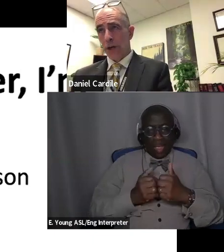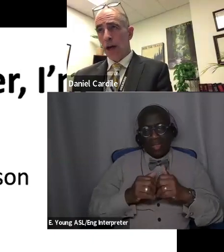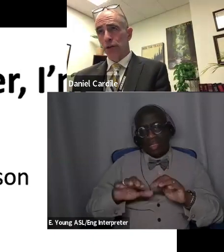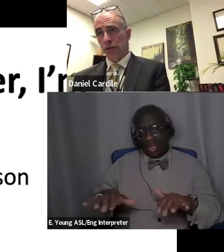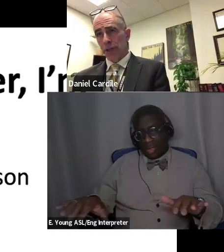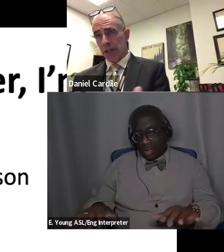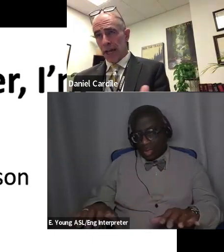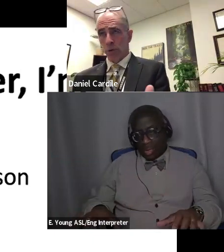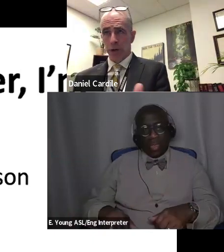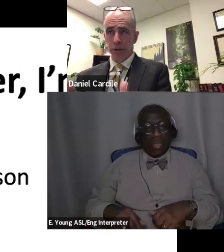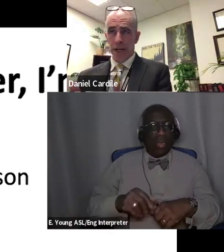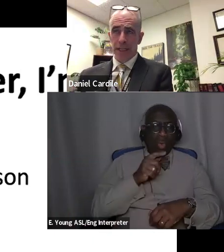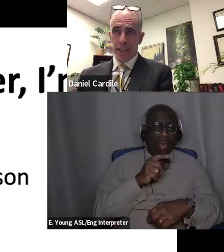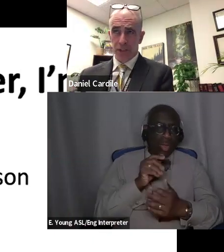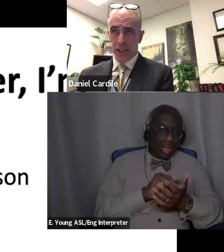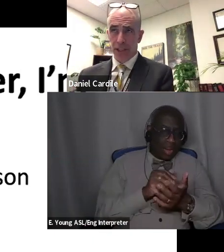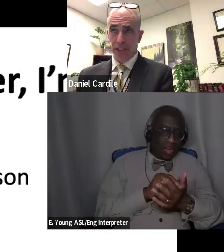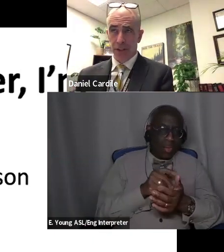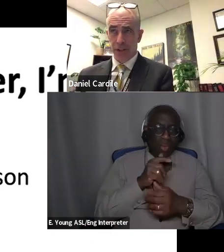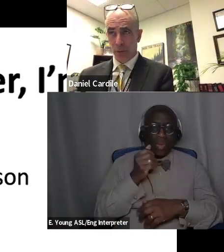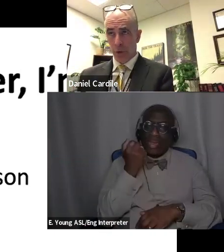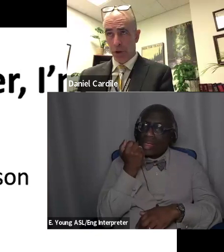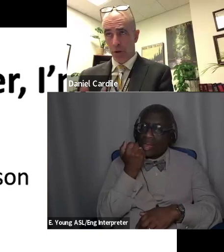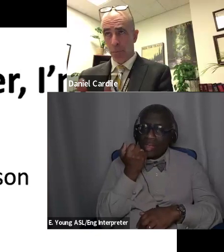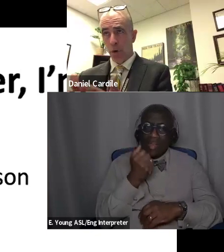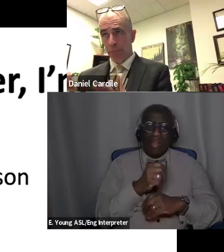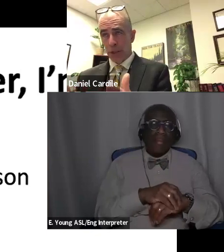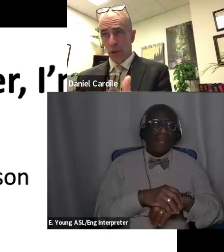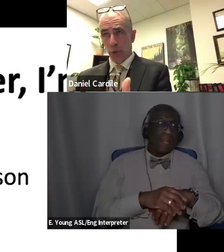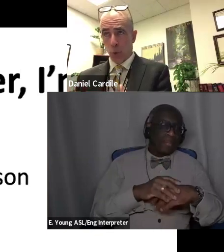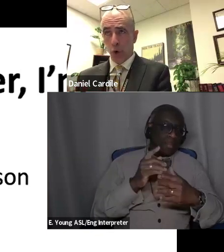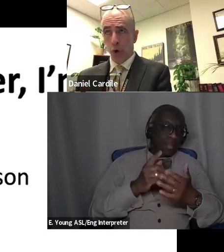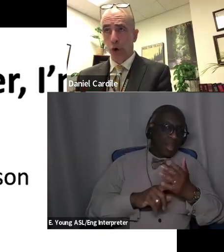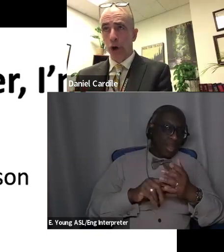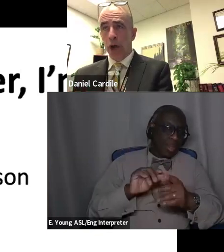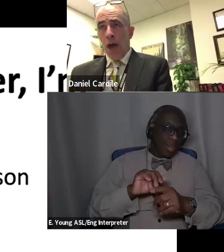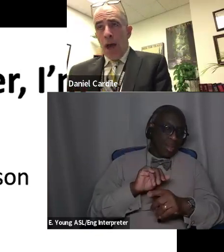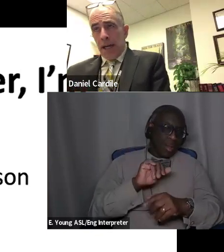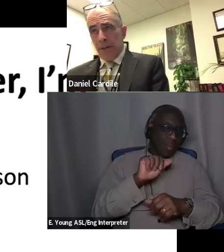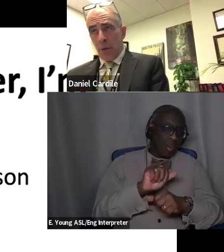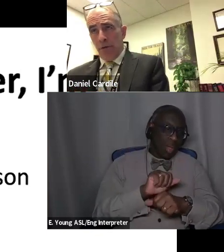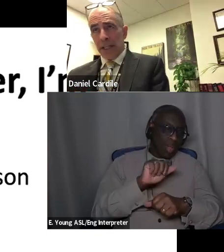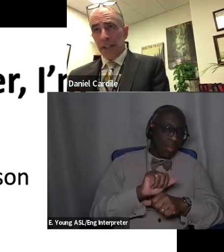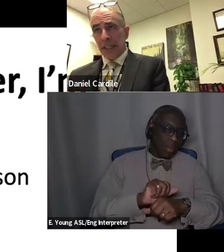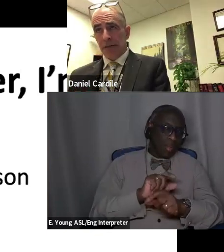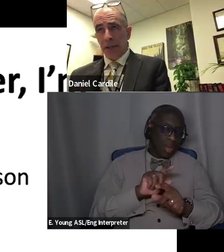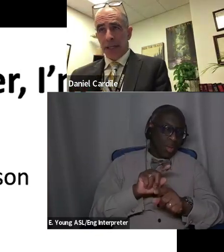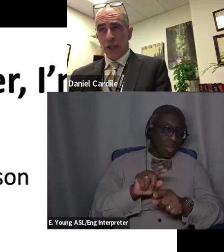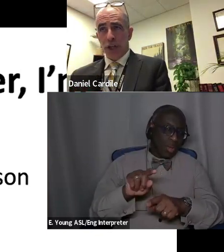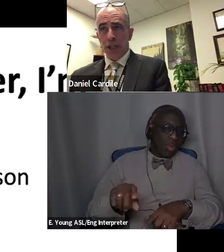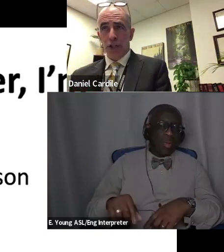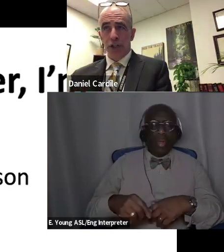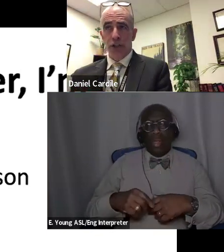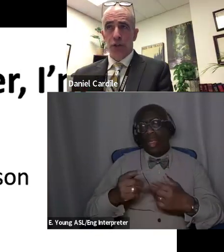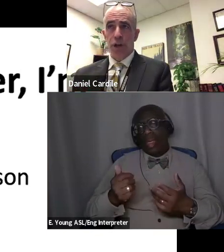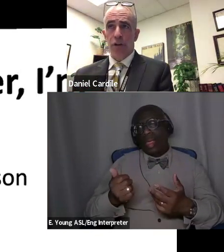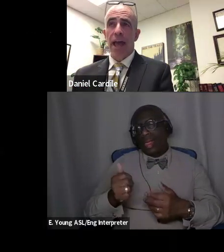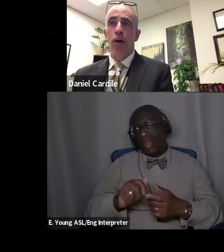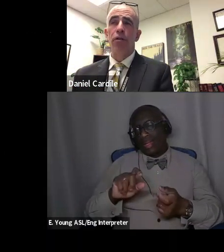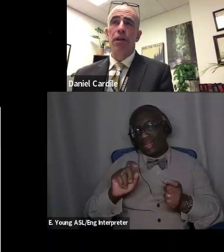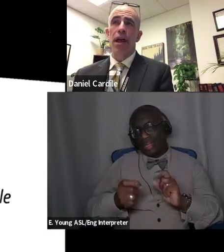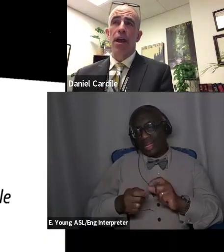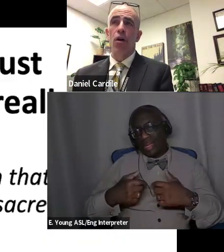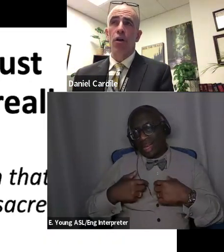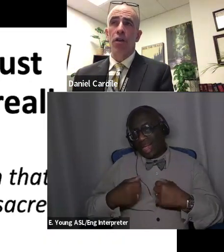who their doctor is now, who their dentist is, what their appointments were, if there were any significant changes to